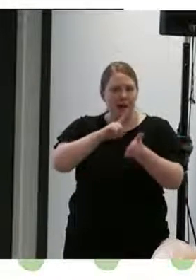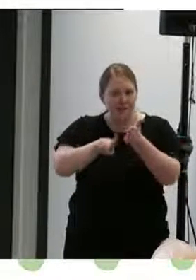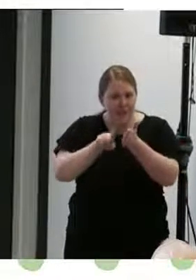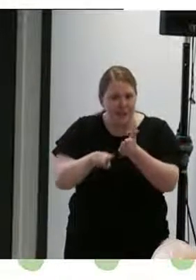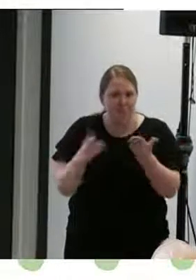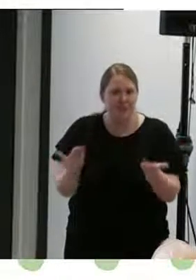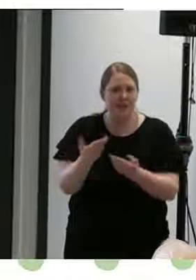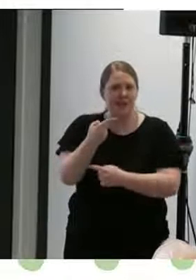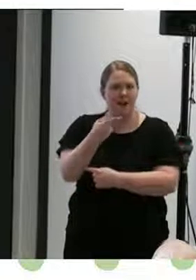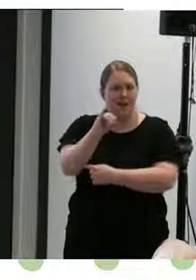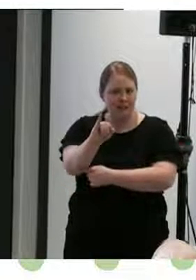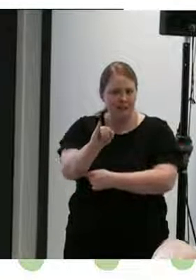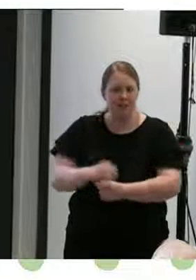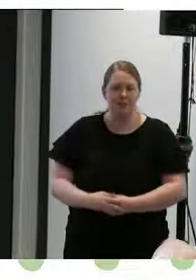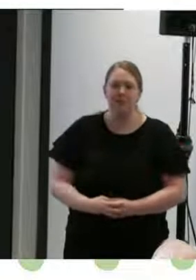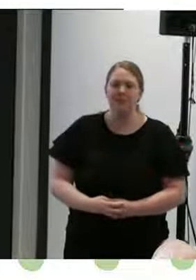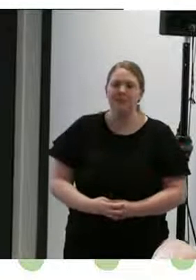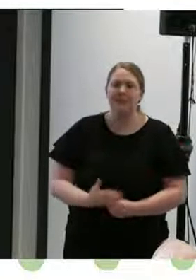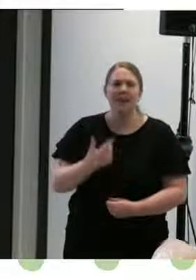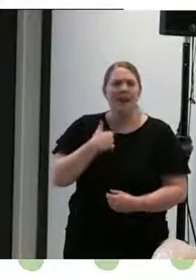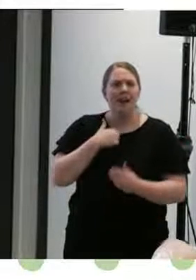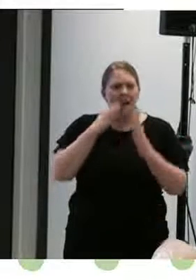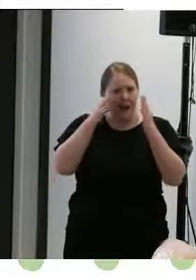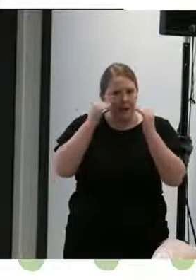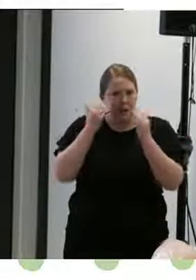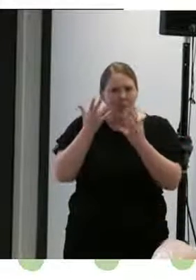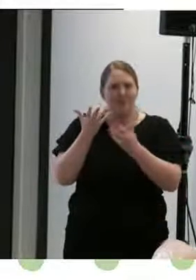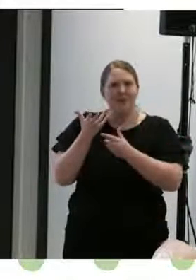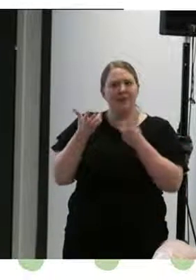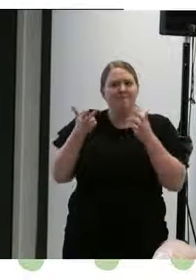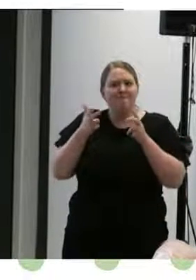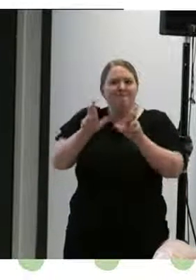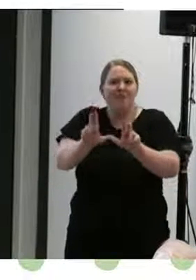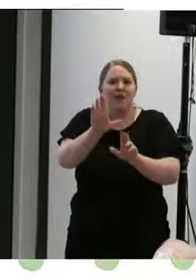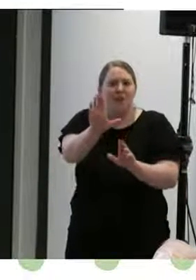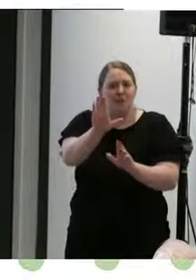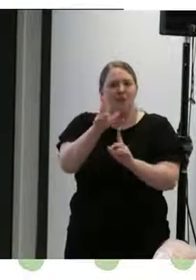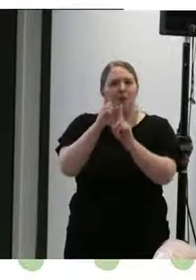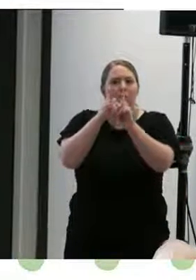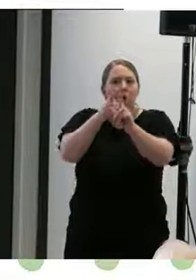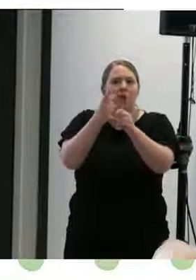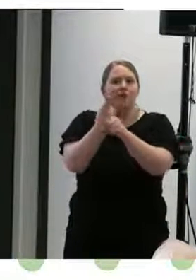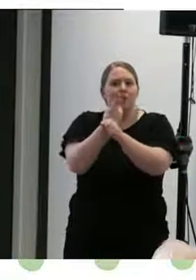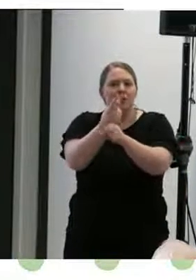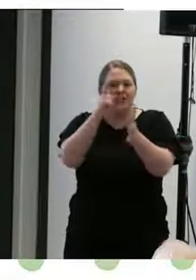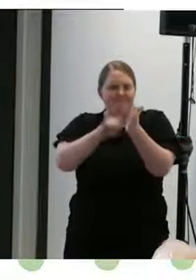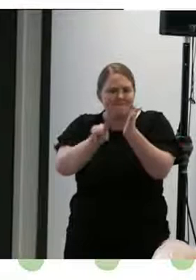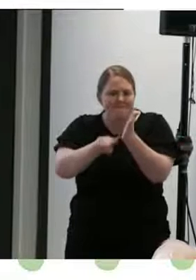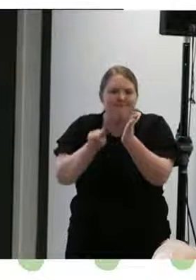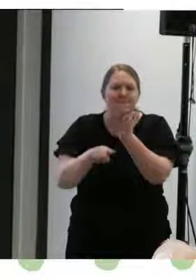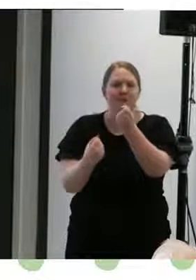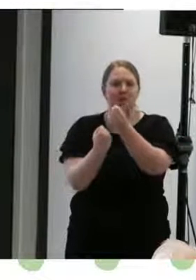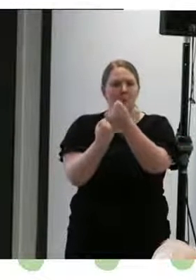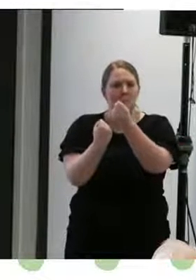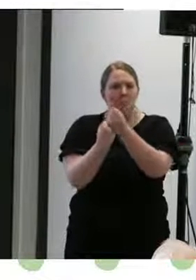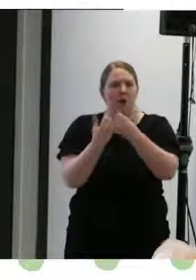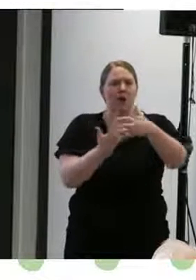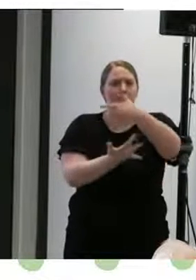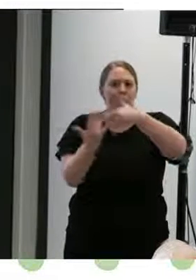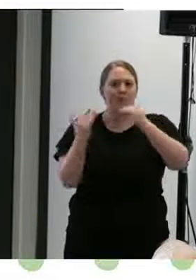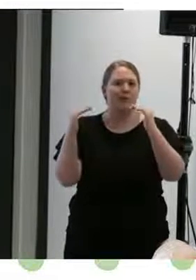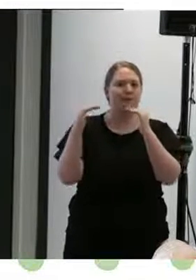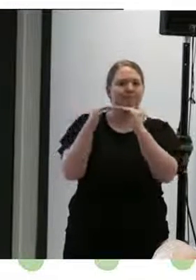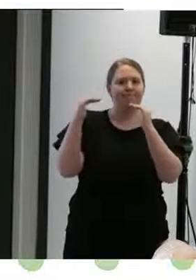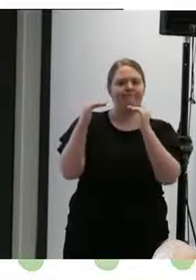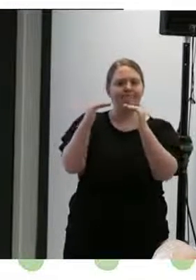Institute, and I really hope to contribute to your goal of using rigorous research to promote social justice, fairness, and opportunity